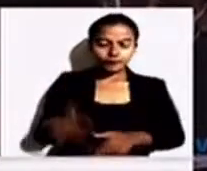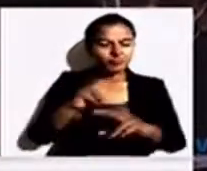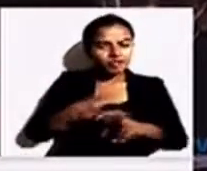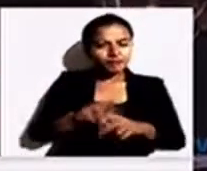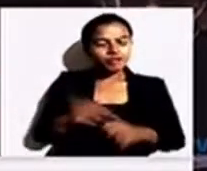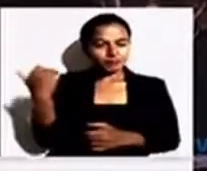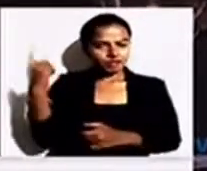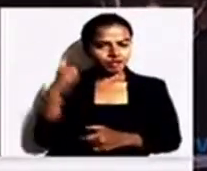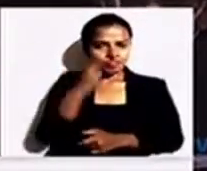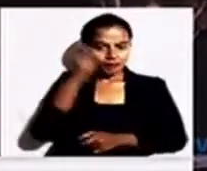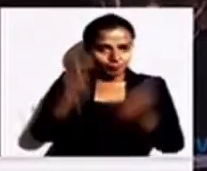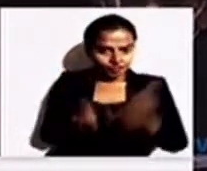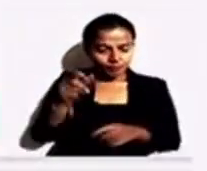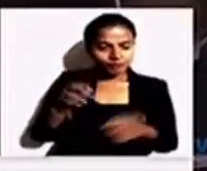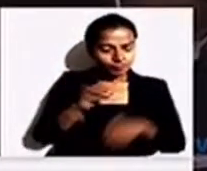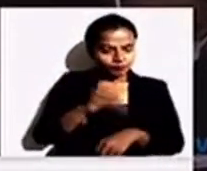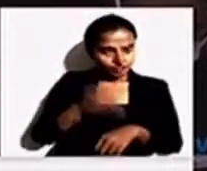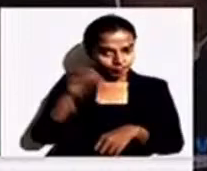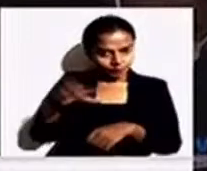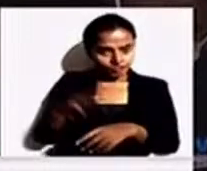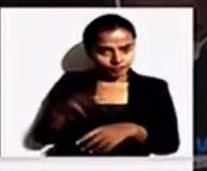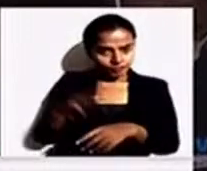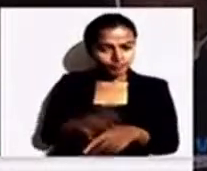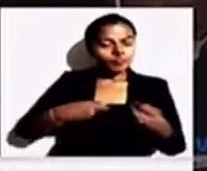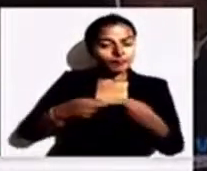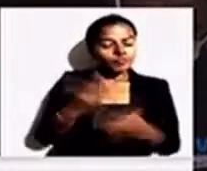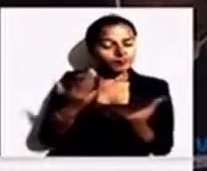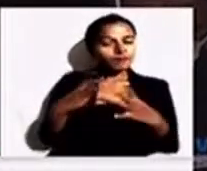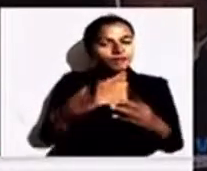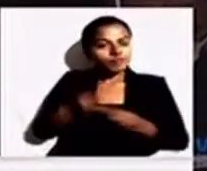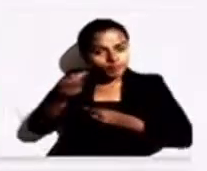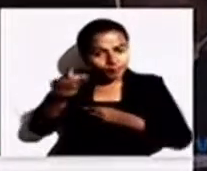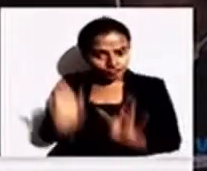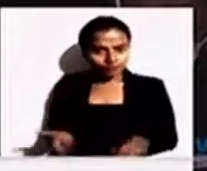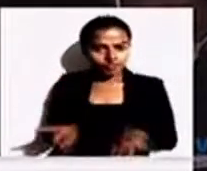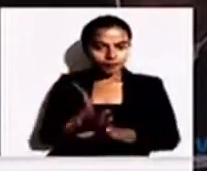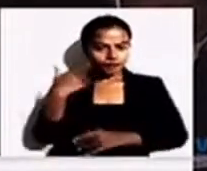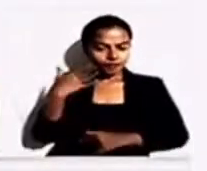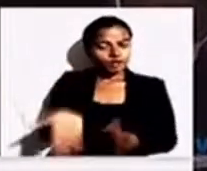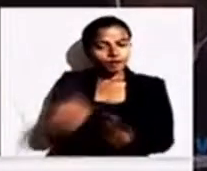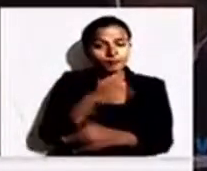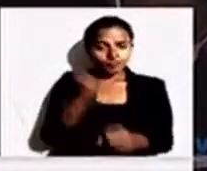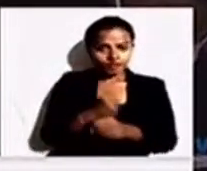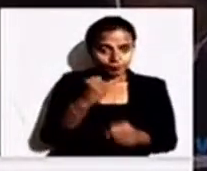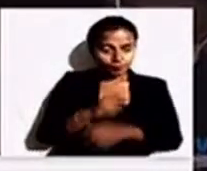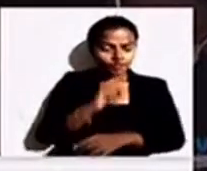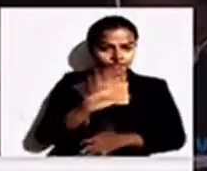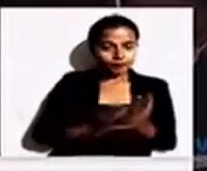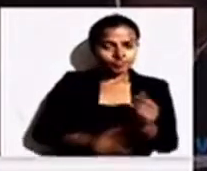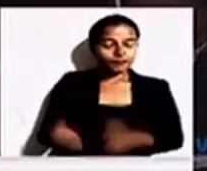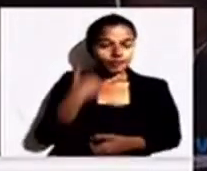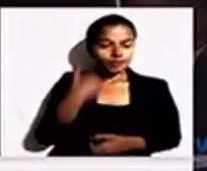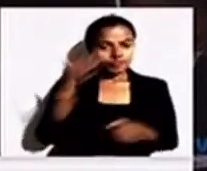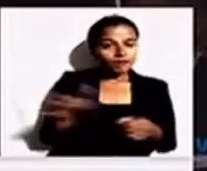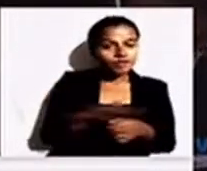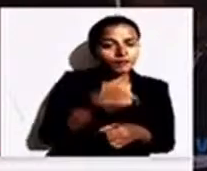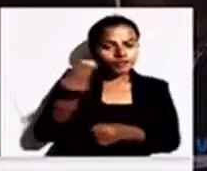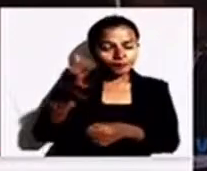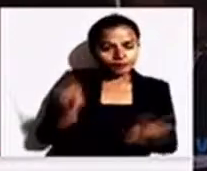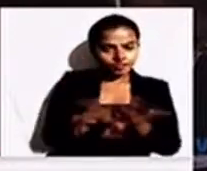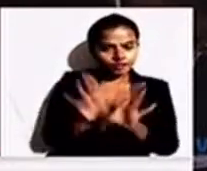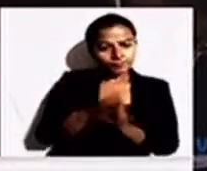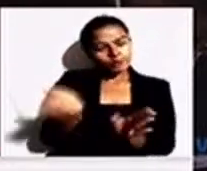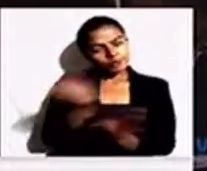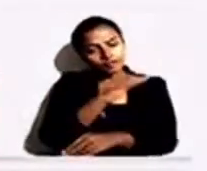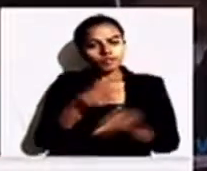their pension-related problems. We saw leaders of the government feeding them king coconut water when they protested in the past. I understand that there